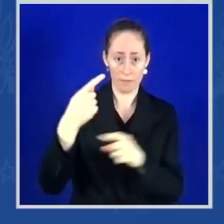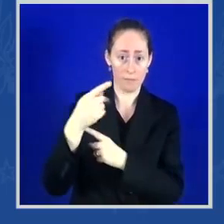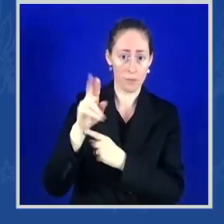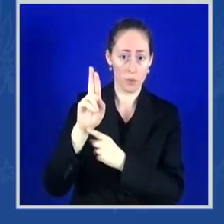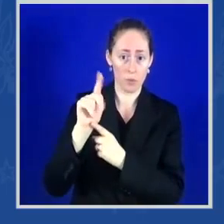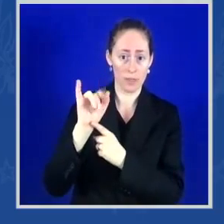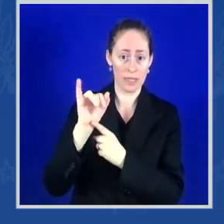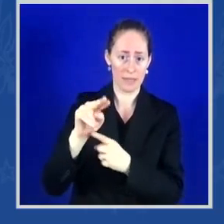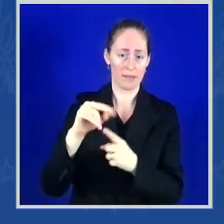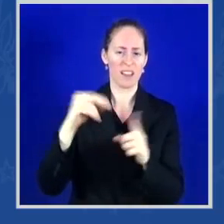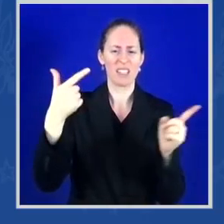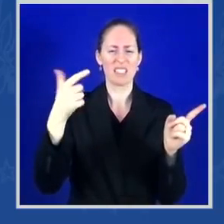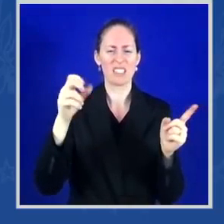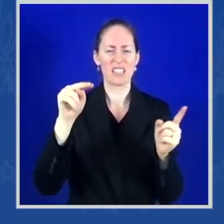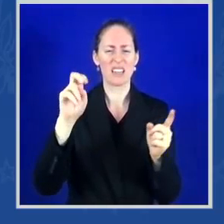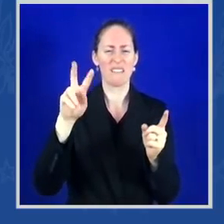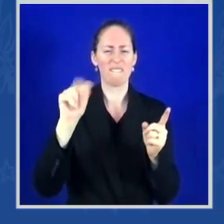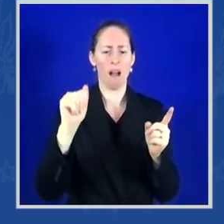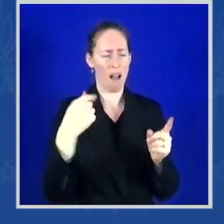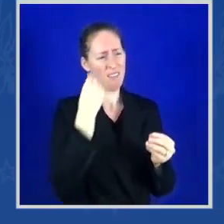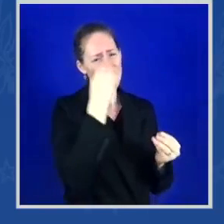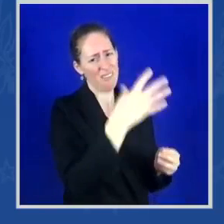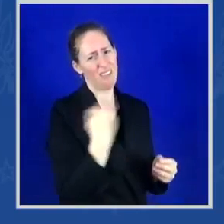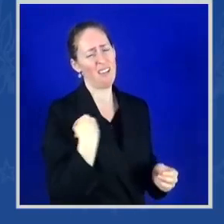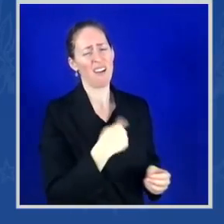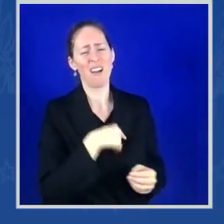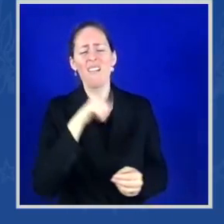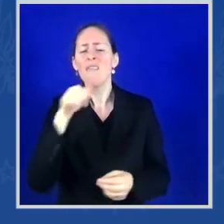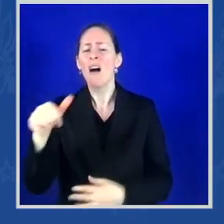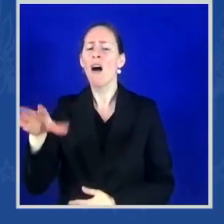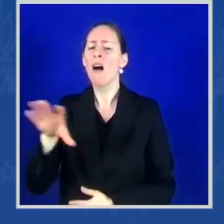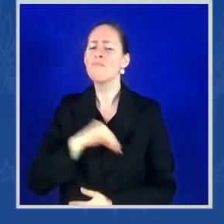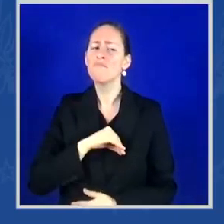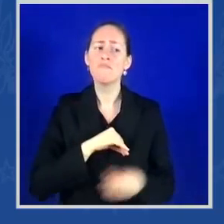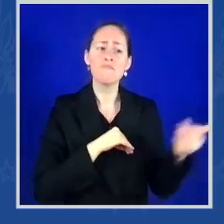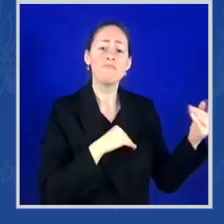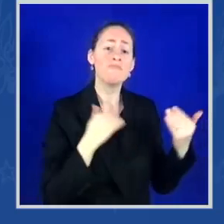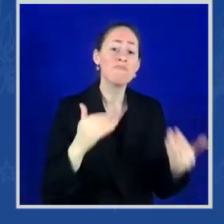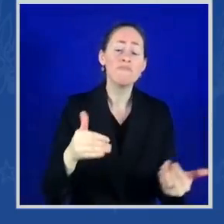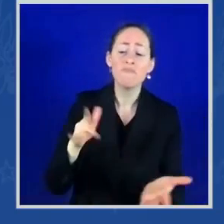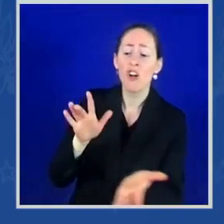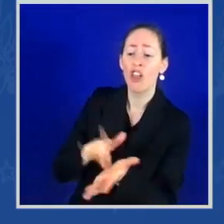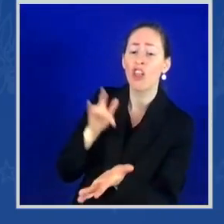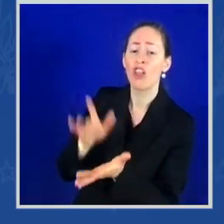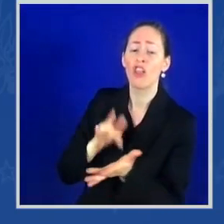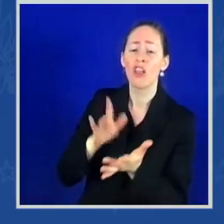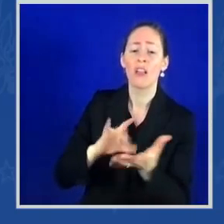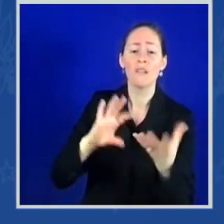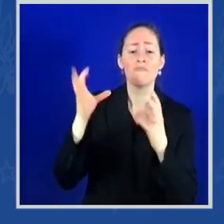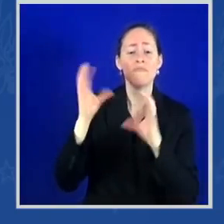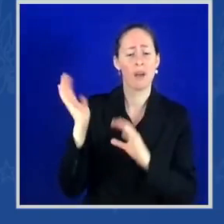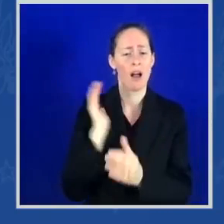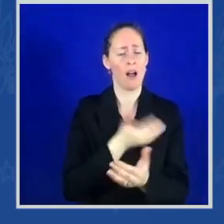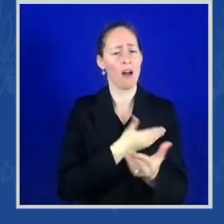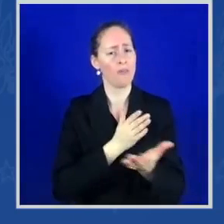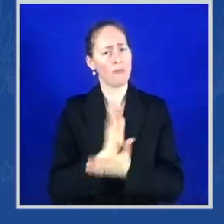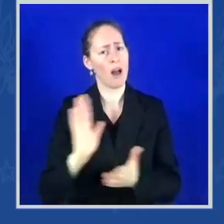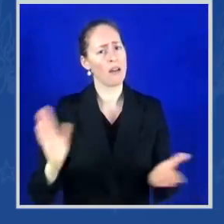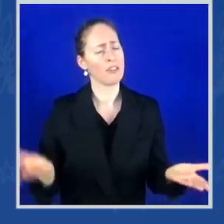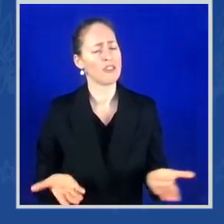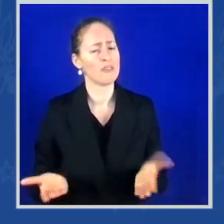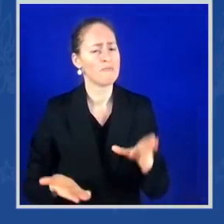stand by and let him abuse those rights. Folks, we're unique in all of